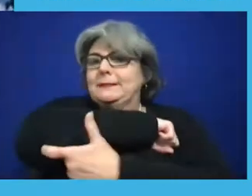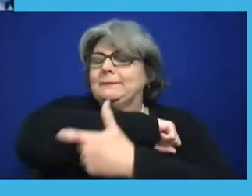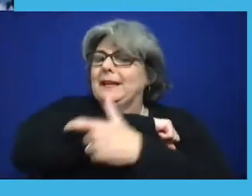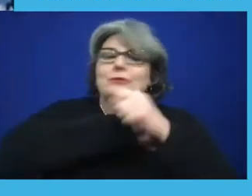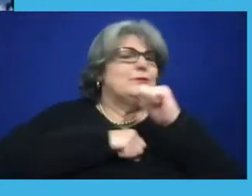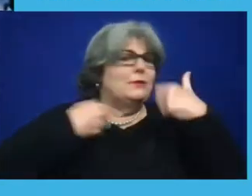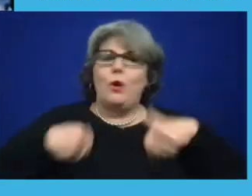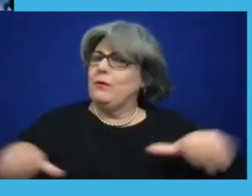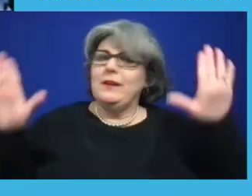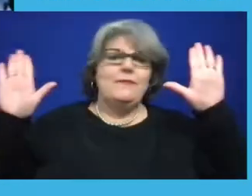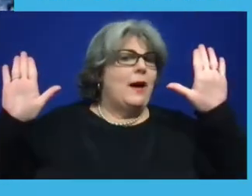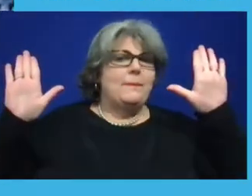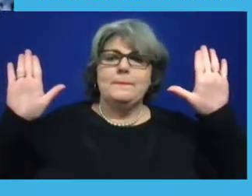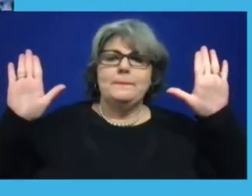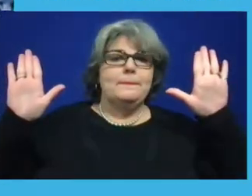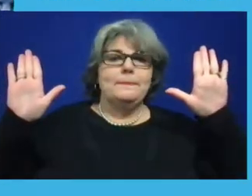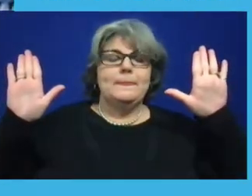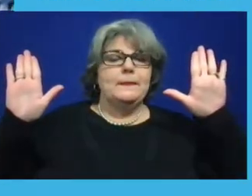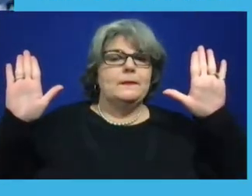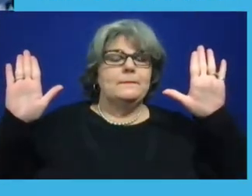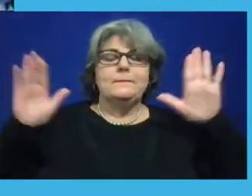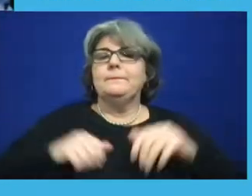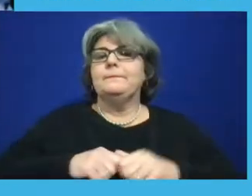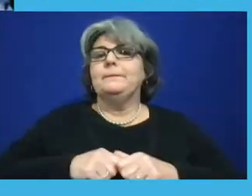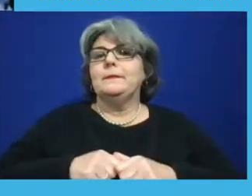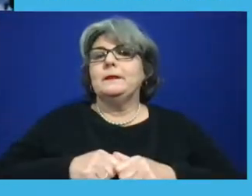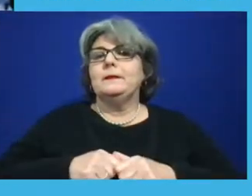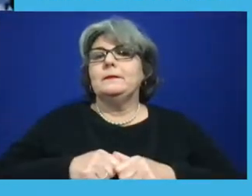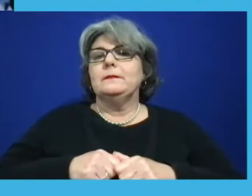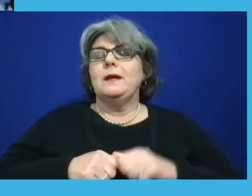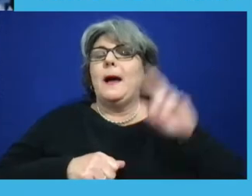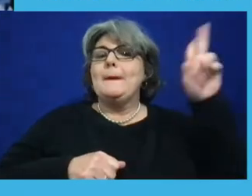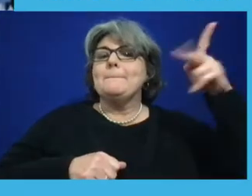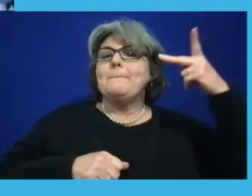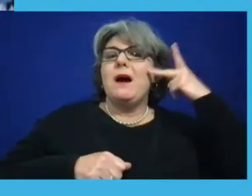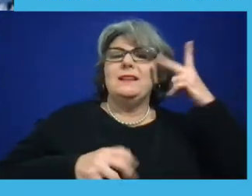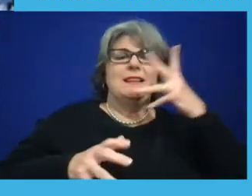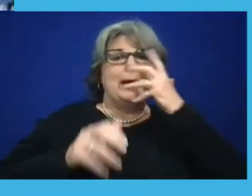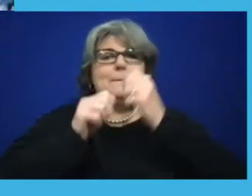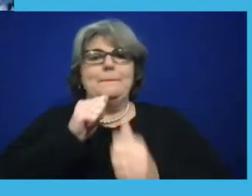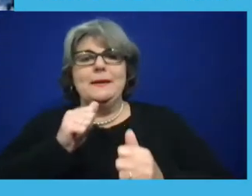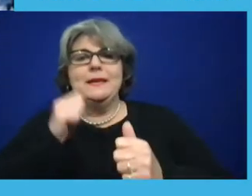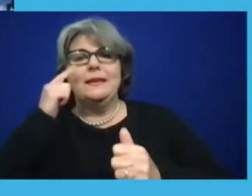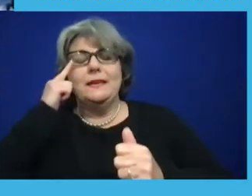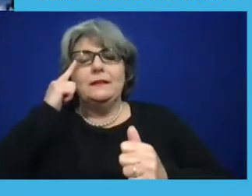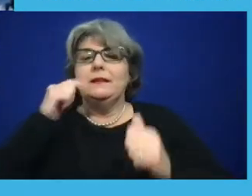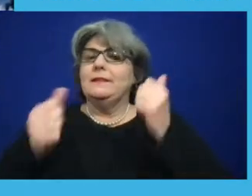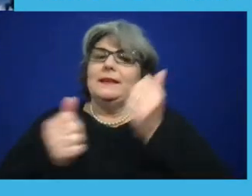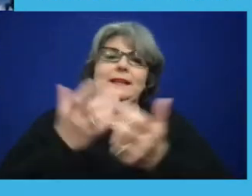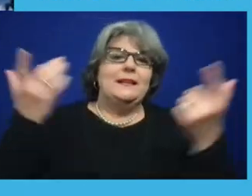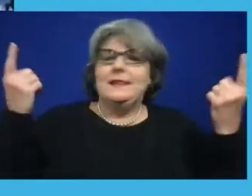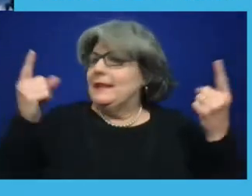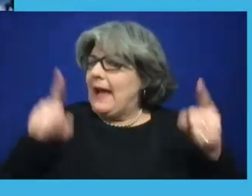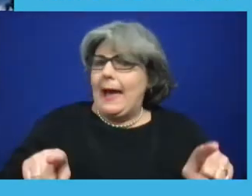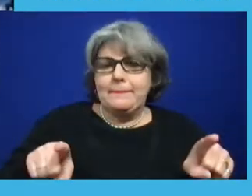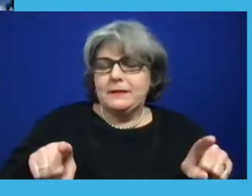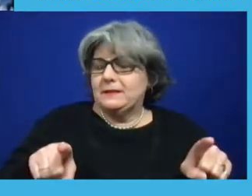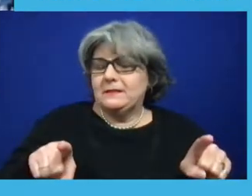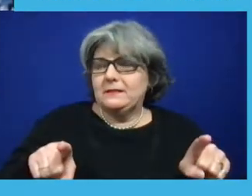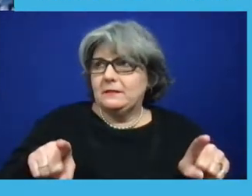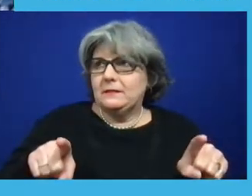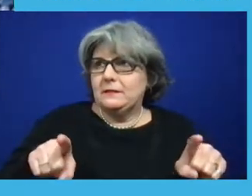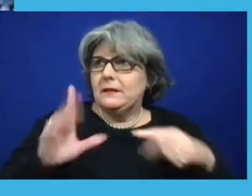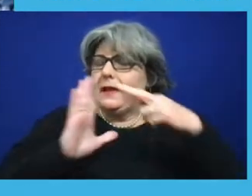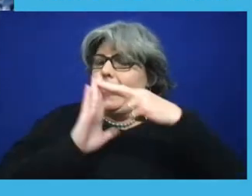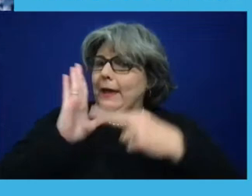The important thing is to resist the temptation to give up, to turn inward, to see politics as a